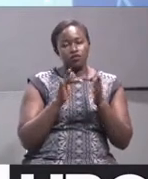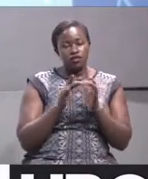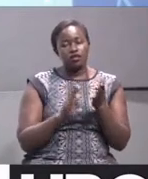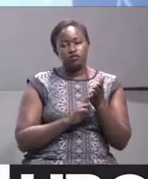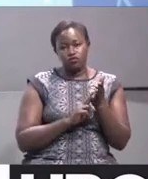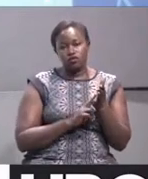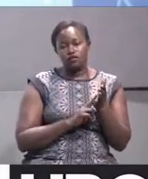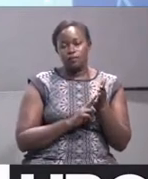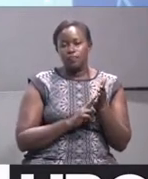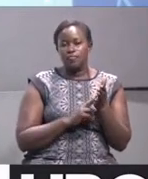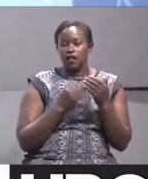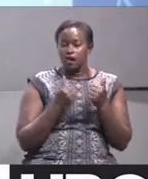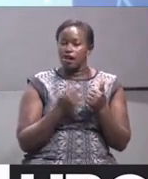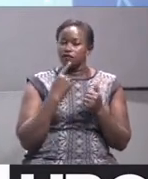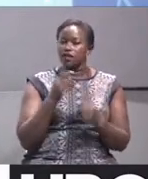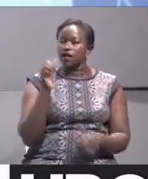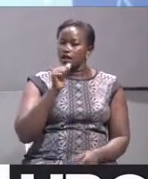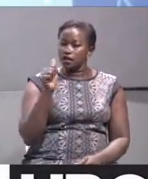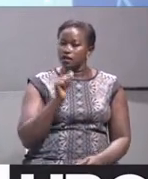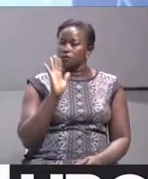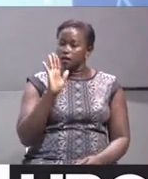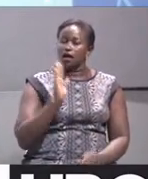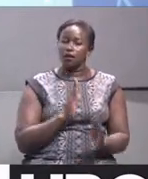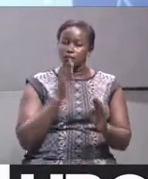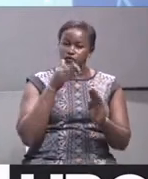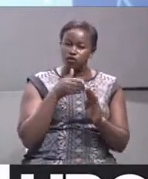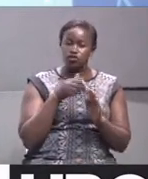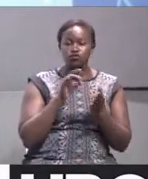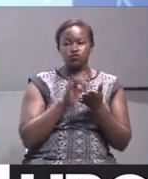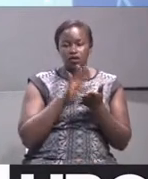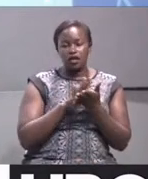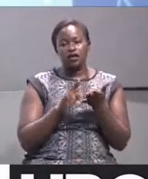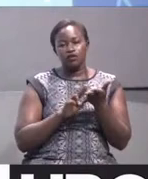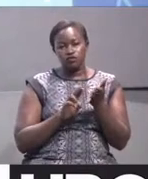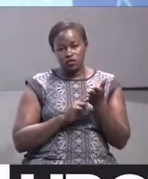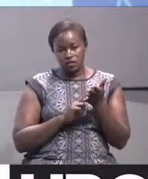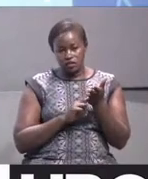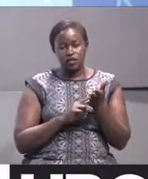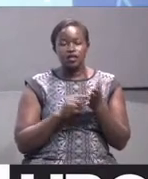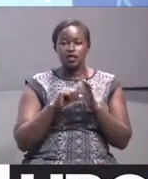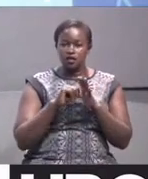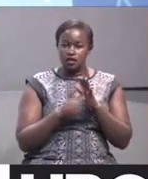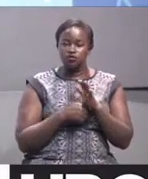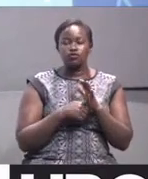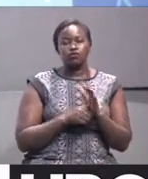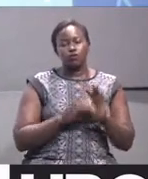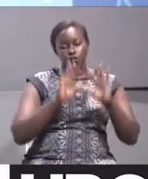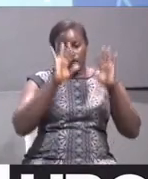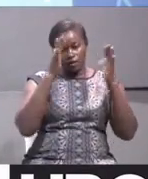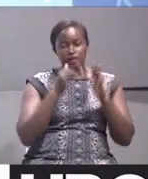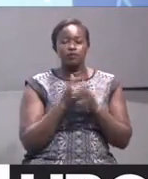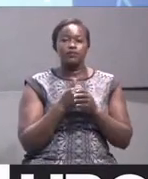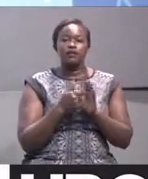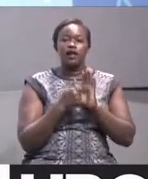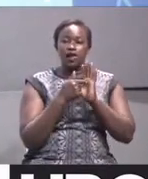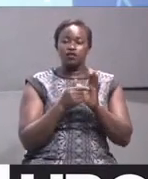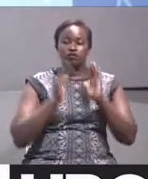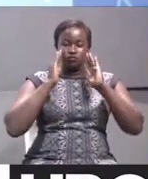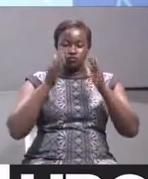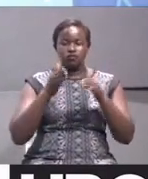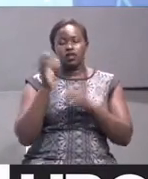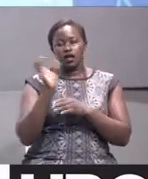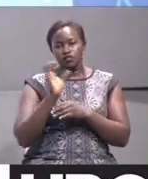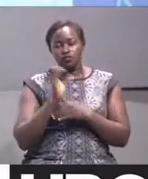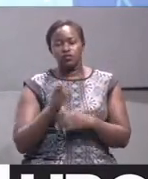Bamwesigye cited Airtel's proactive approach to data usage concerns being commendable, showing a commitment to